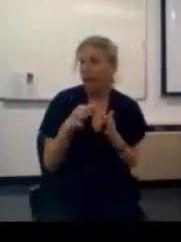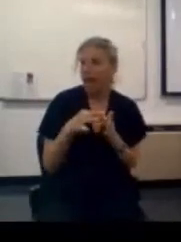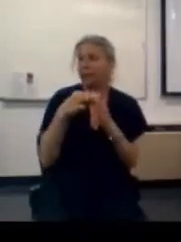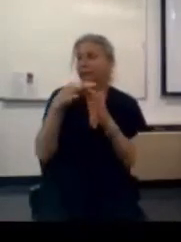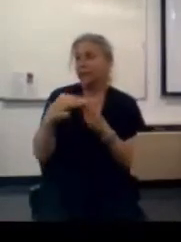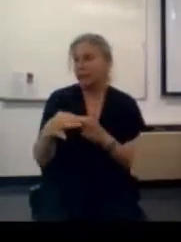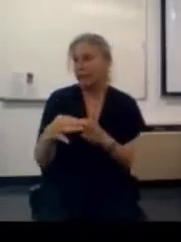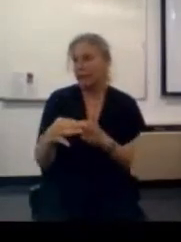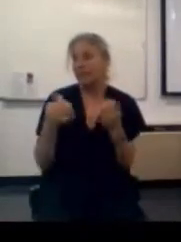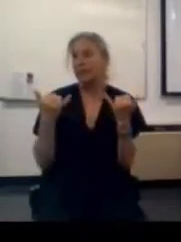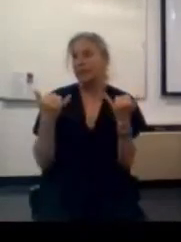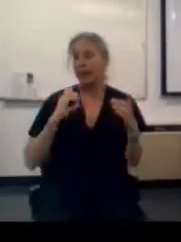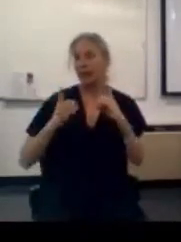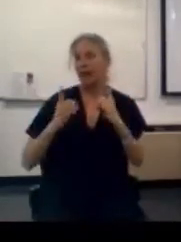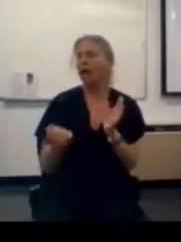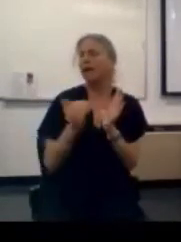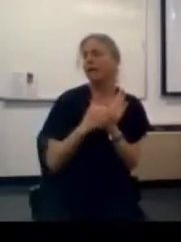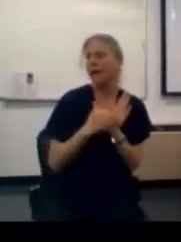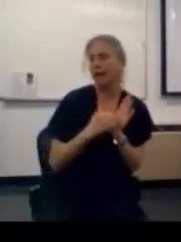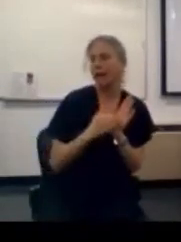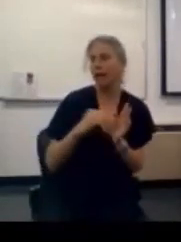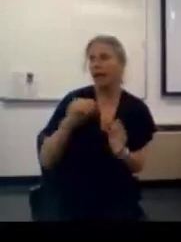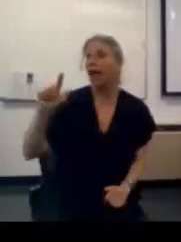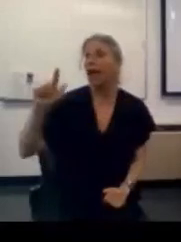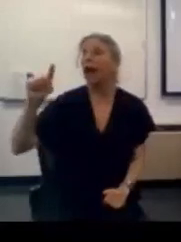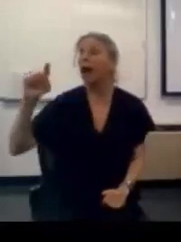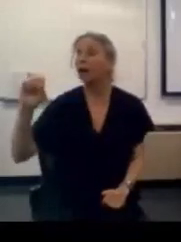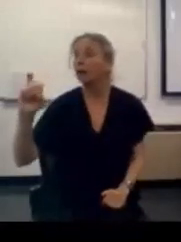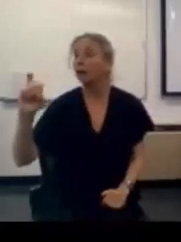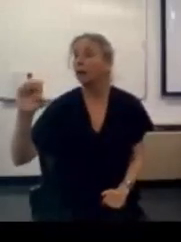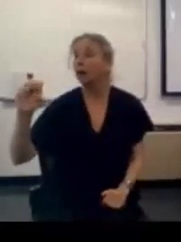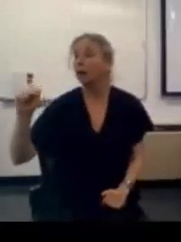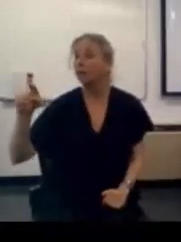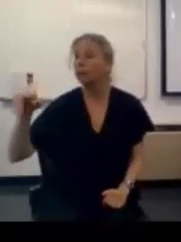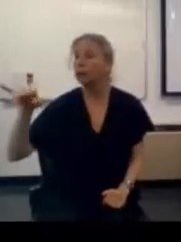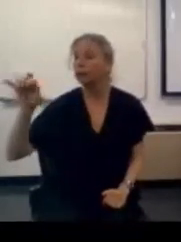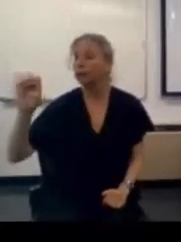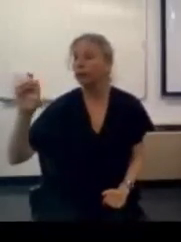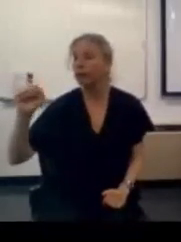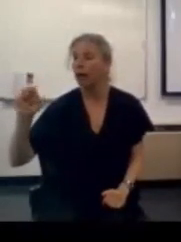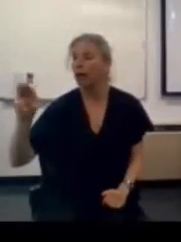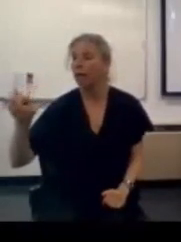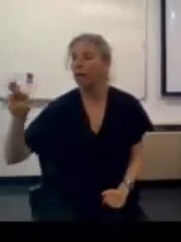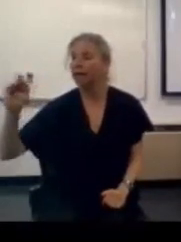nice theme to just dovetail into our fireside chat. Will you say it again, please?